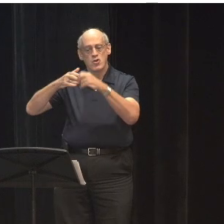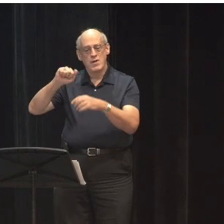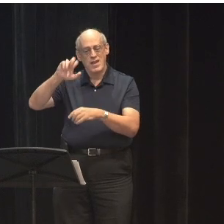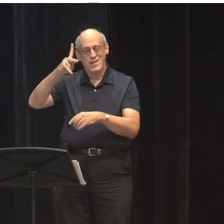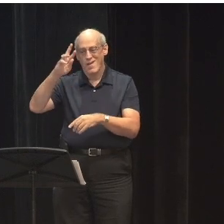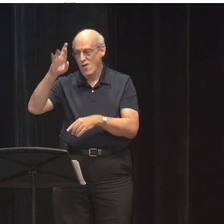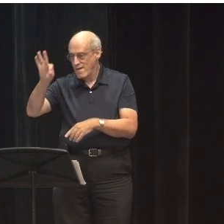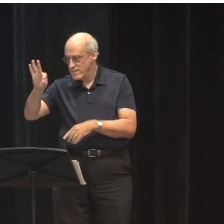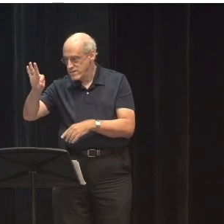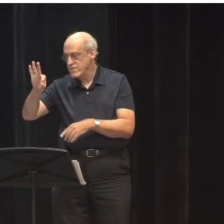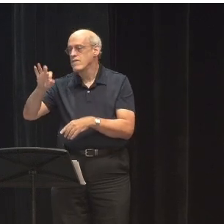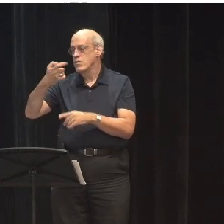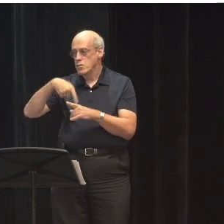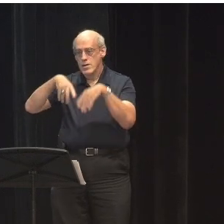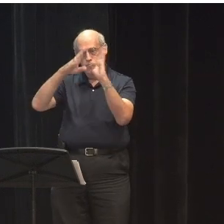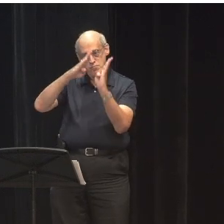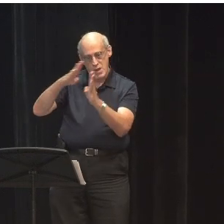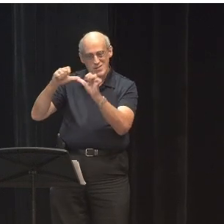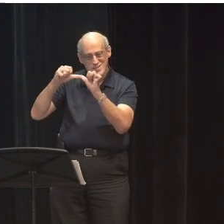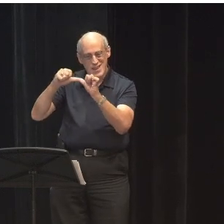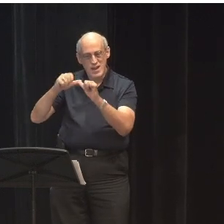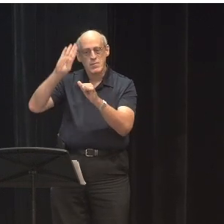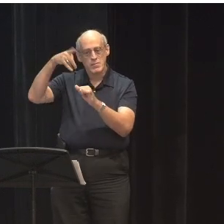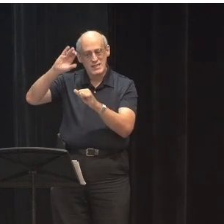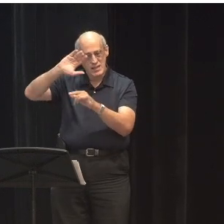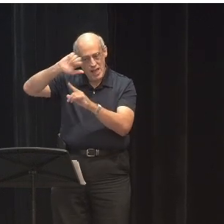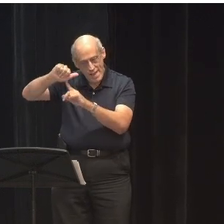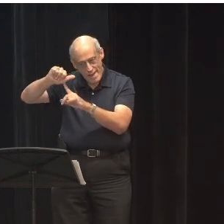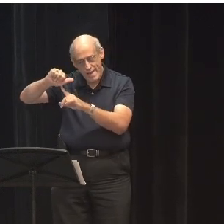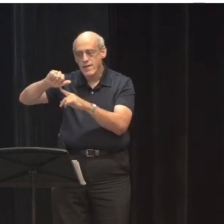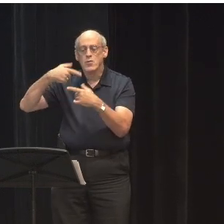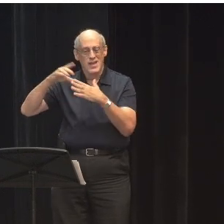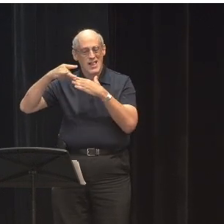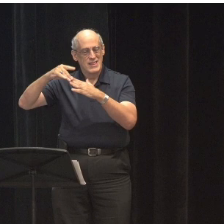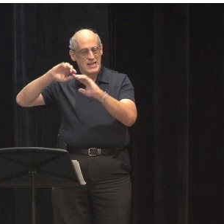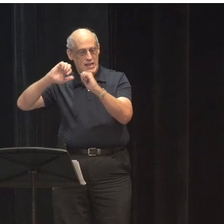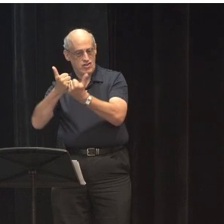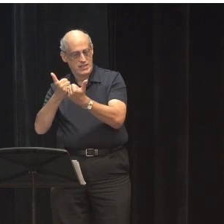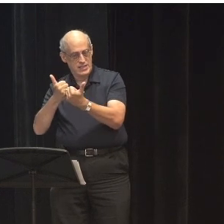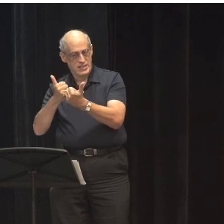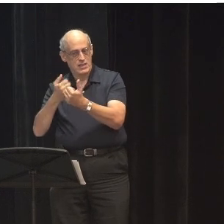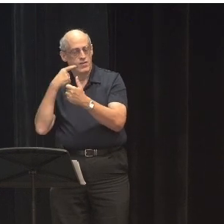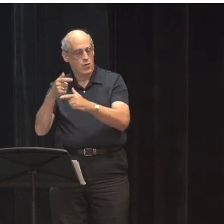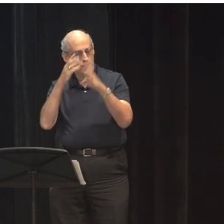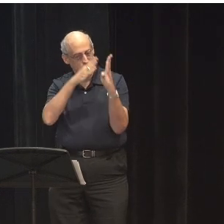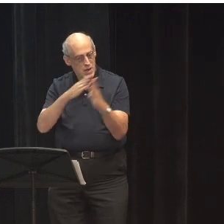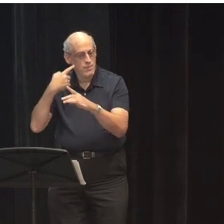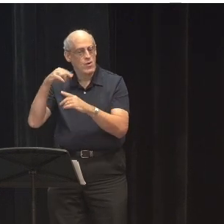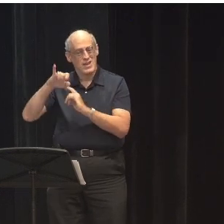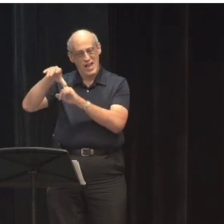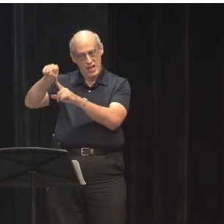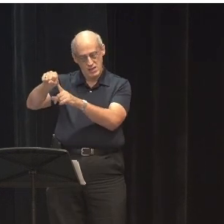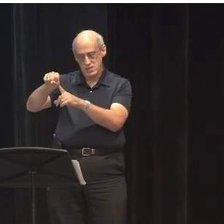the lead preparers assisting the Battery Park City Authority, who was the lead agency in the preparation of the environmental